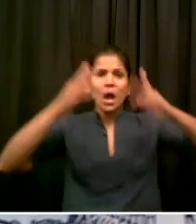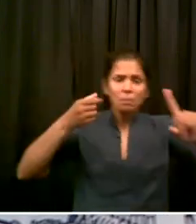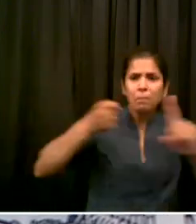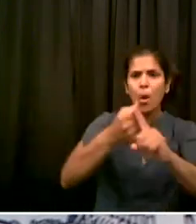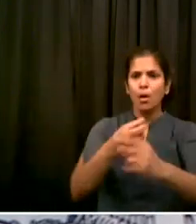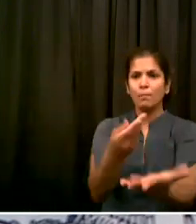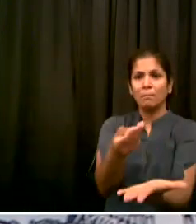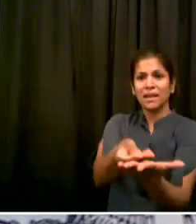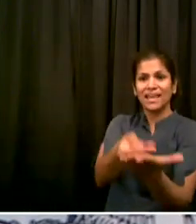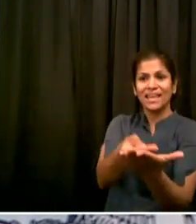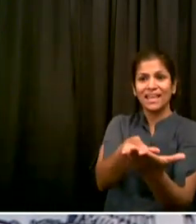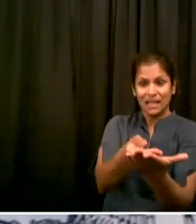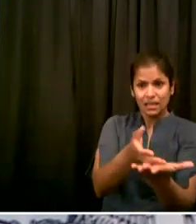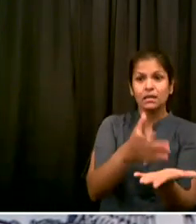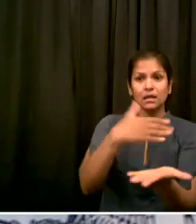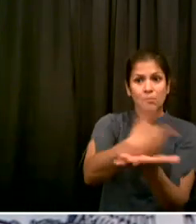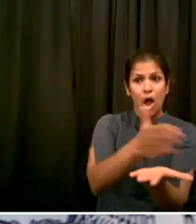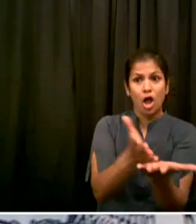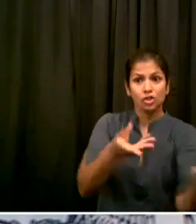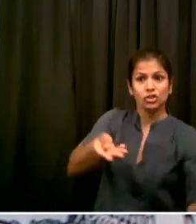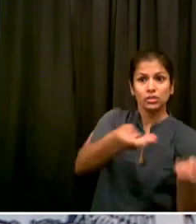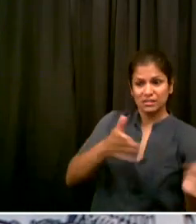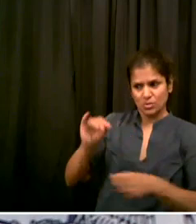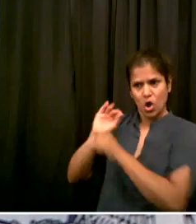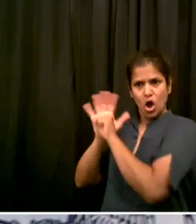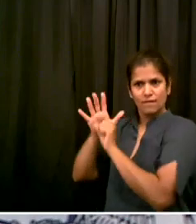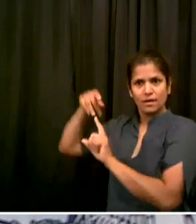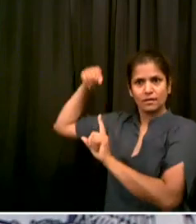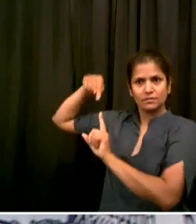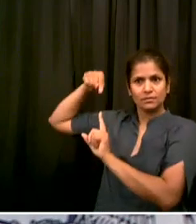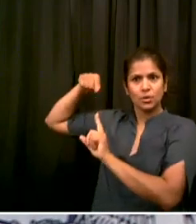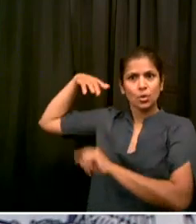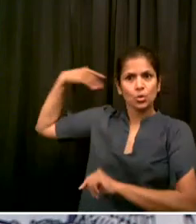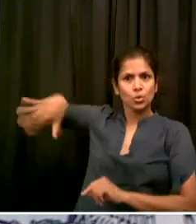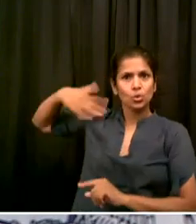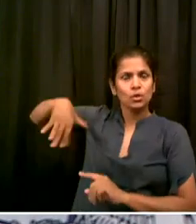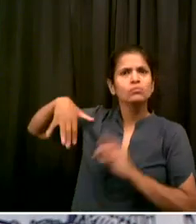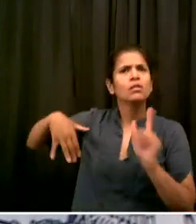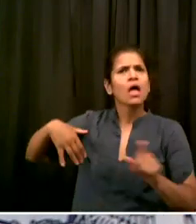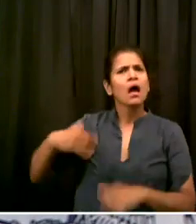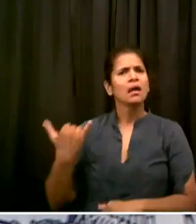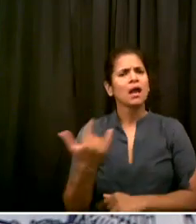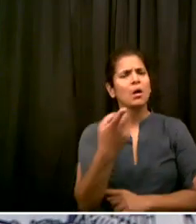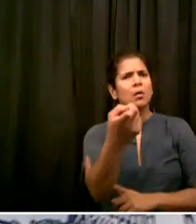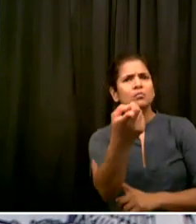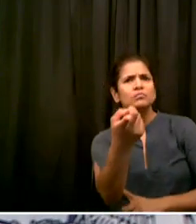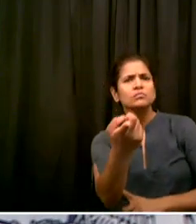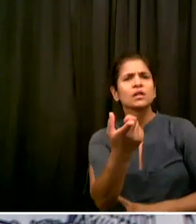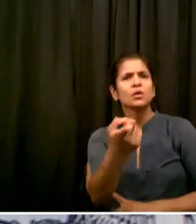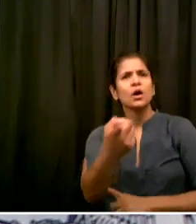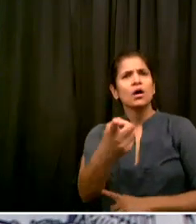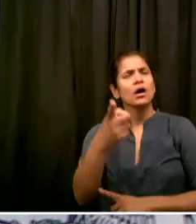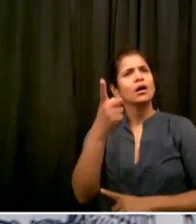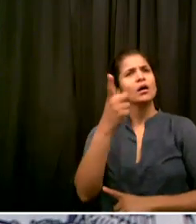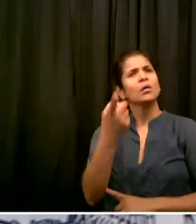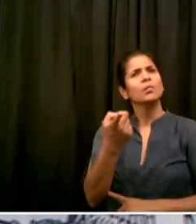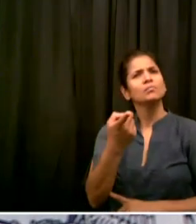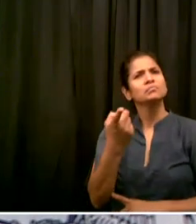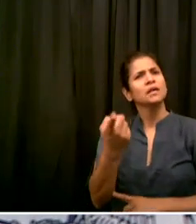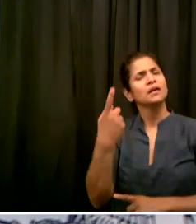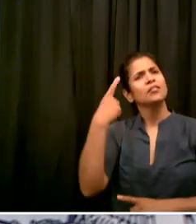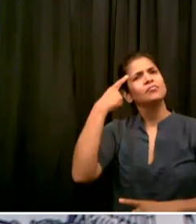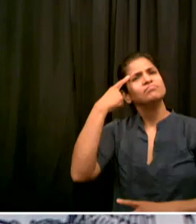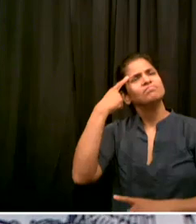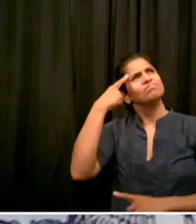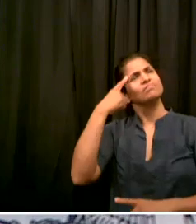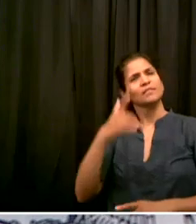your head in your hands in the middle of the night and said, why did I want this job? I would be lying to you if I said there was never such